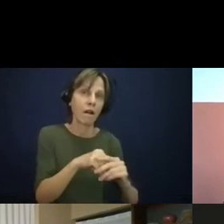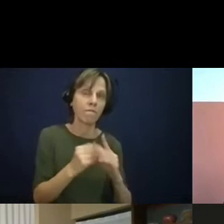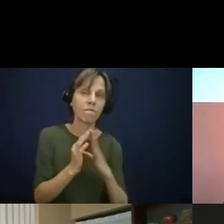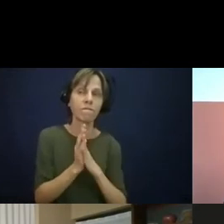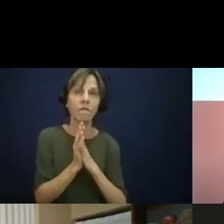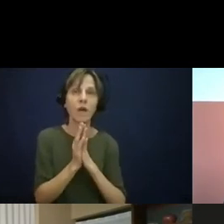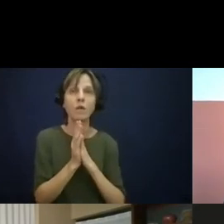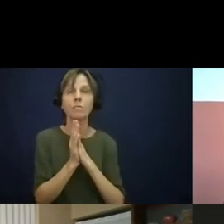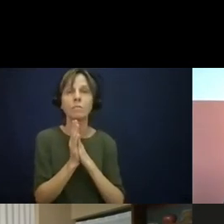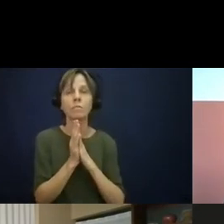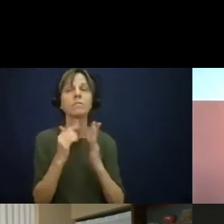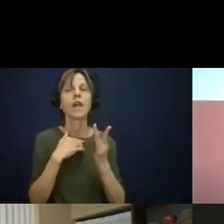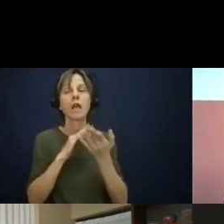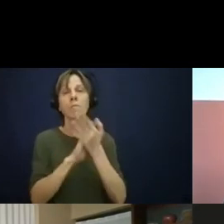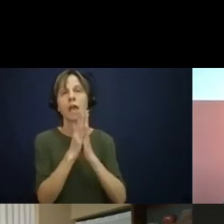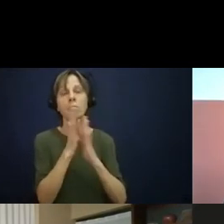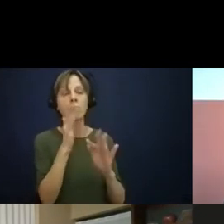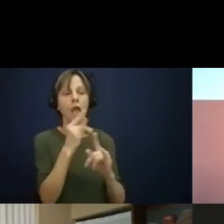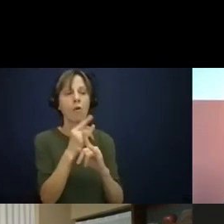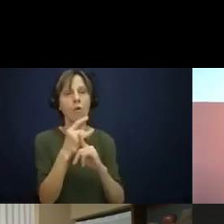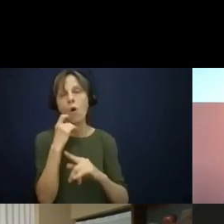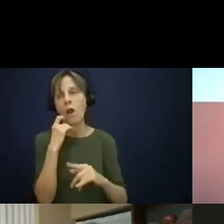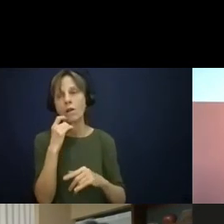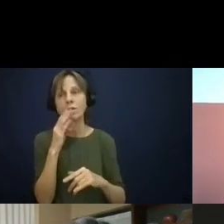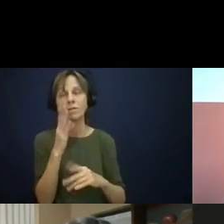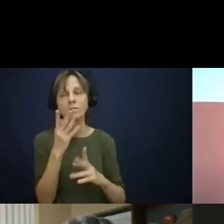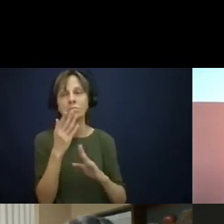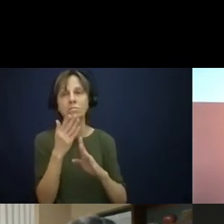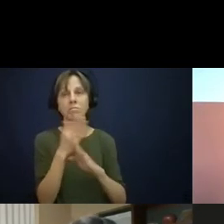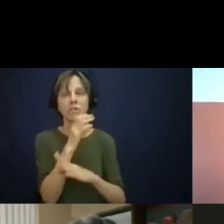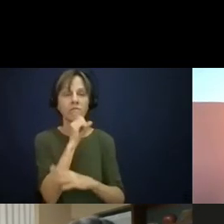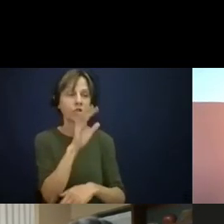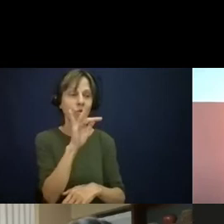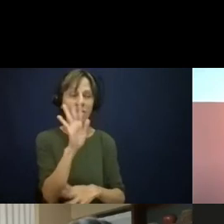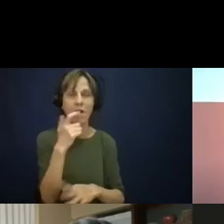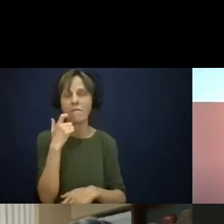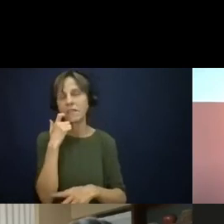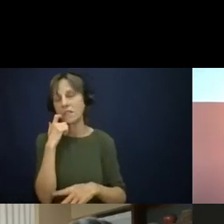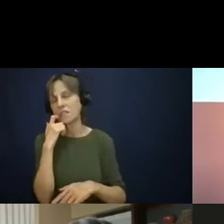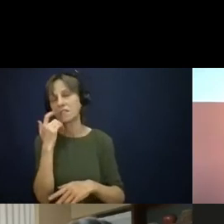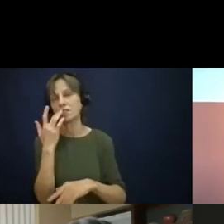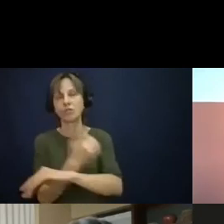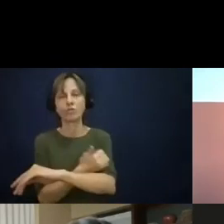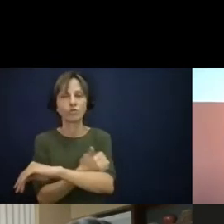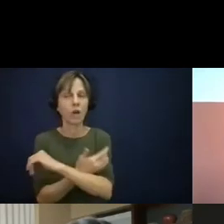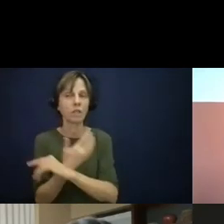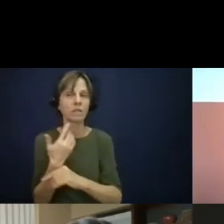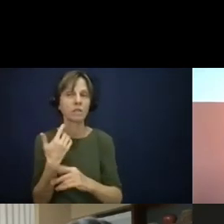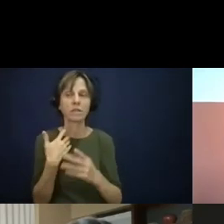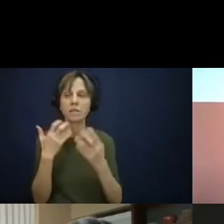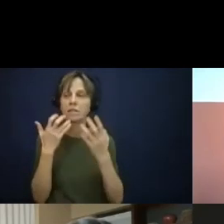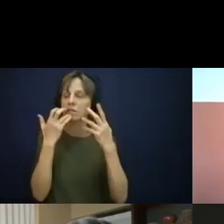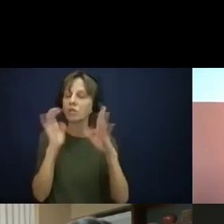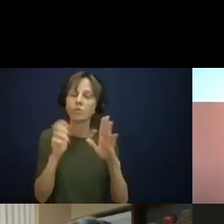I became an alcoholic by the time I was 25, addicted to drugs, no longer wanted to follow any